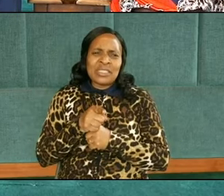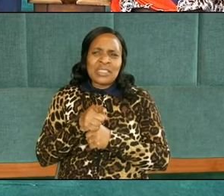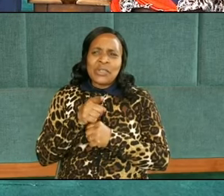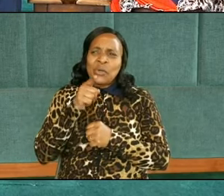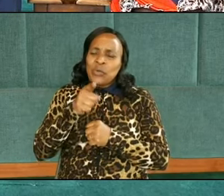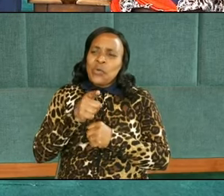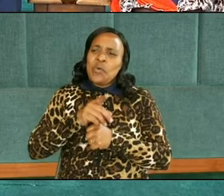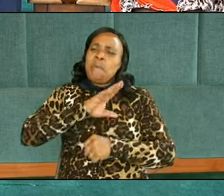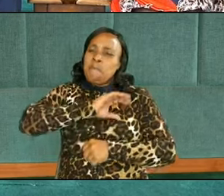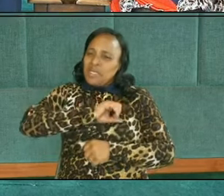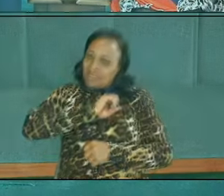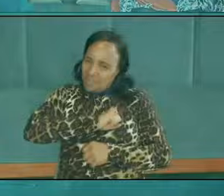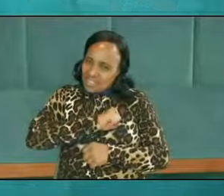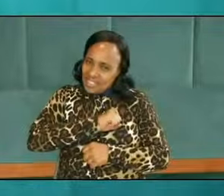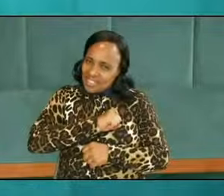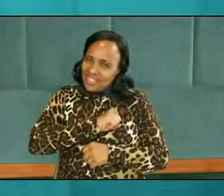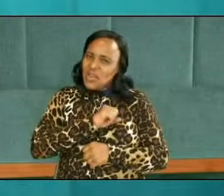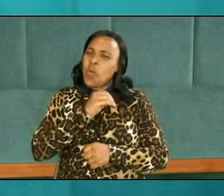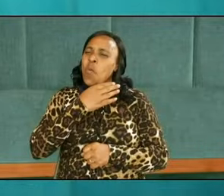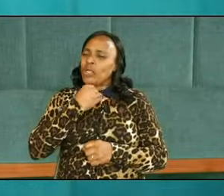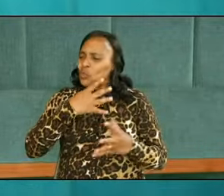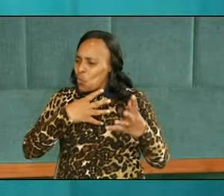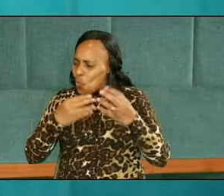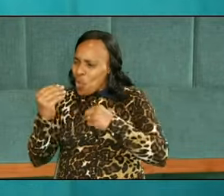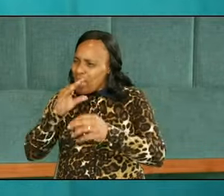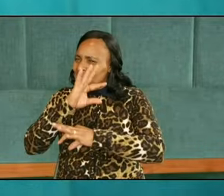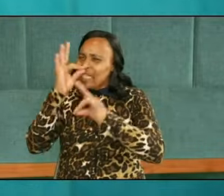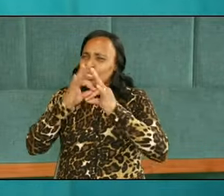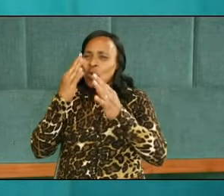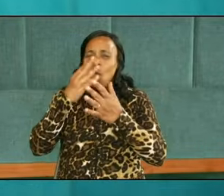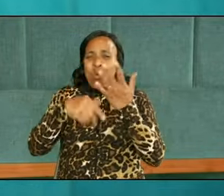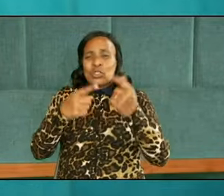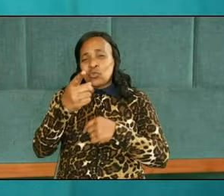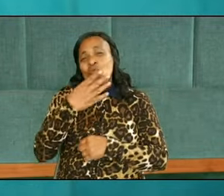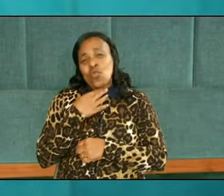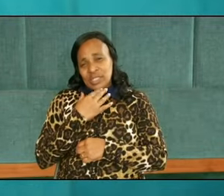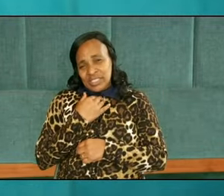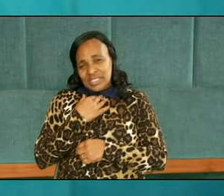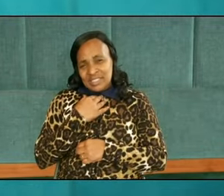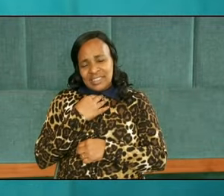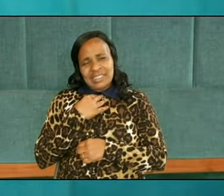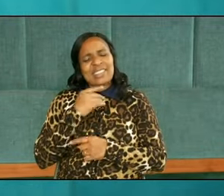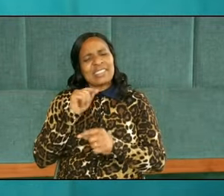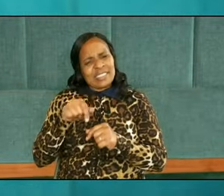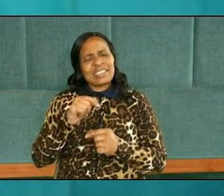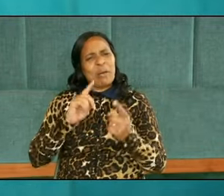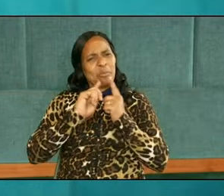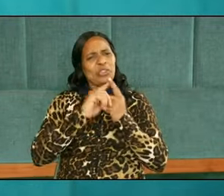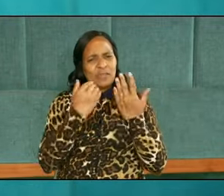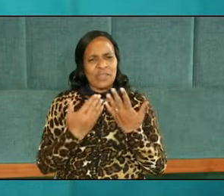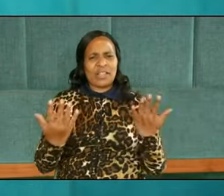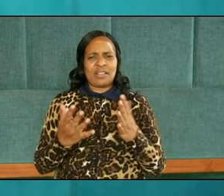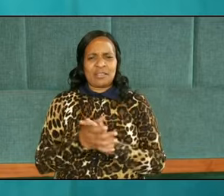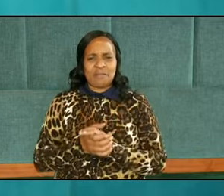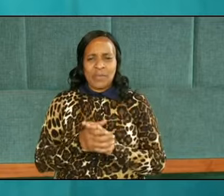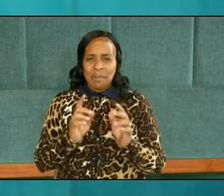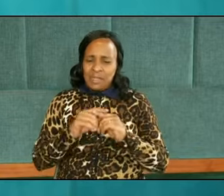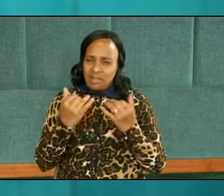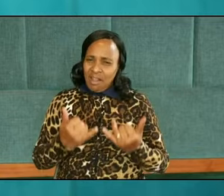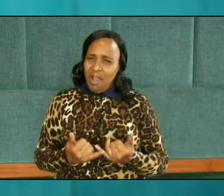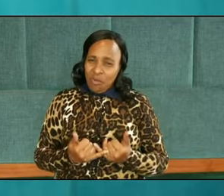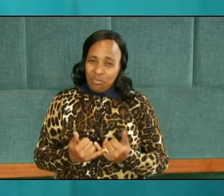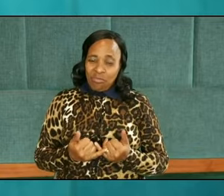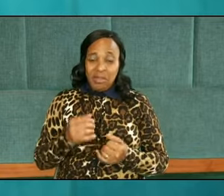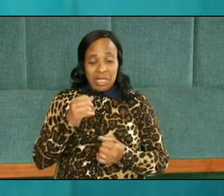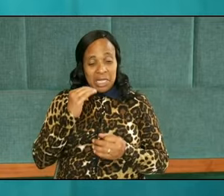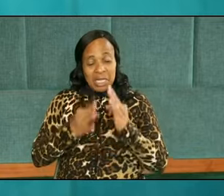endurance, perseverance, going for exactly what he needs, that's a positive thing as I see it. But now on the flip side,